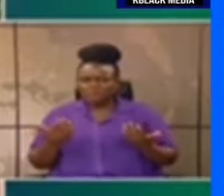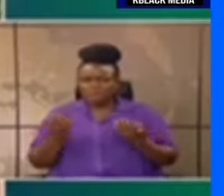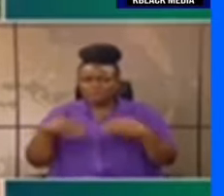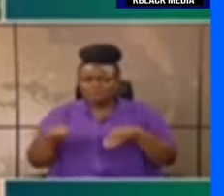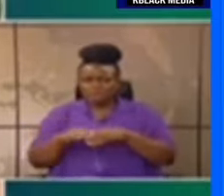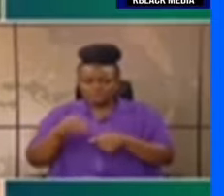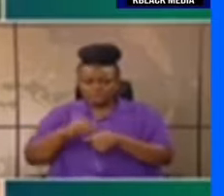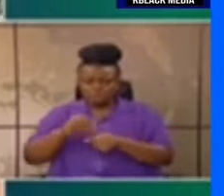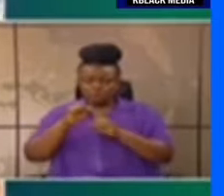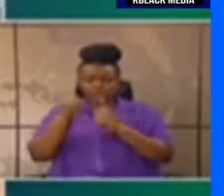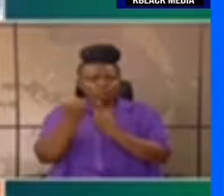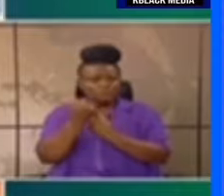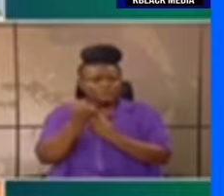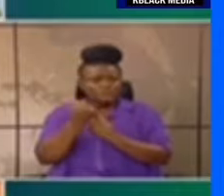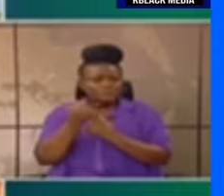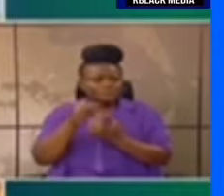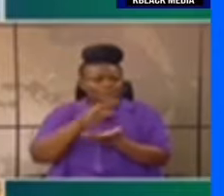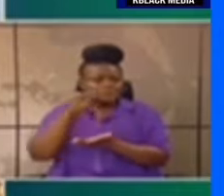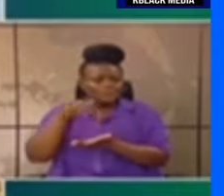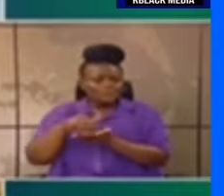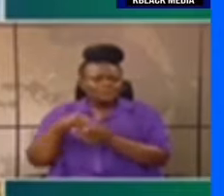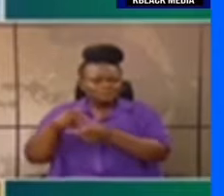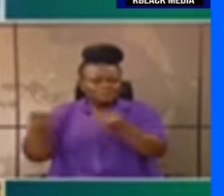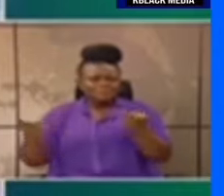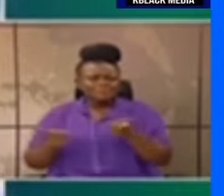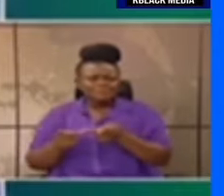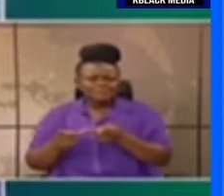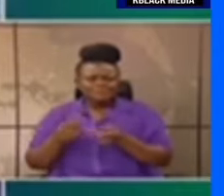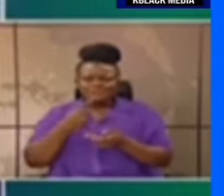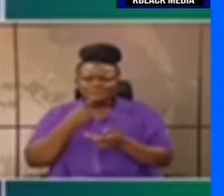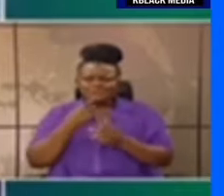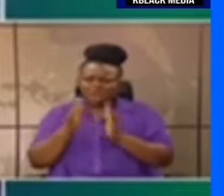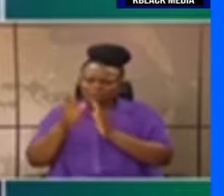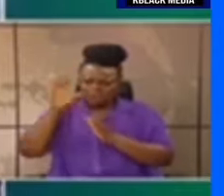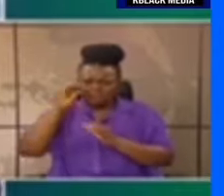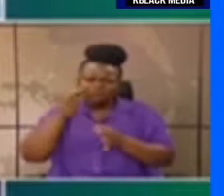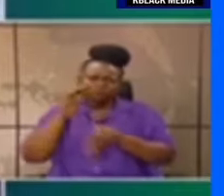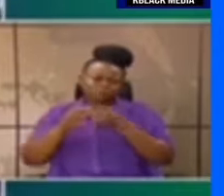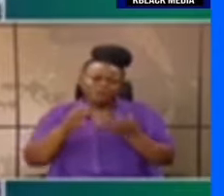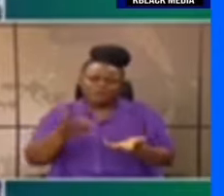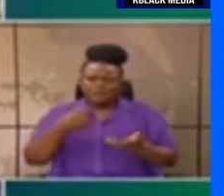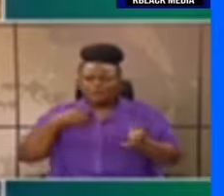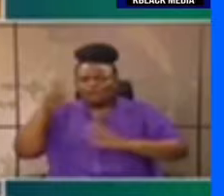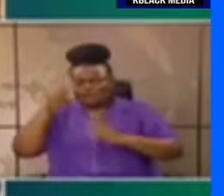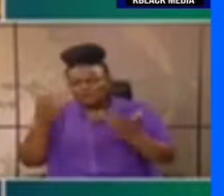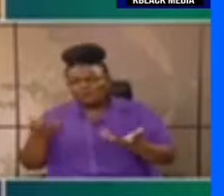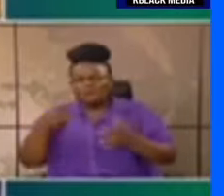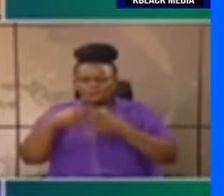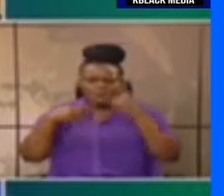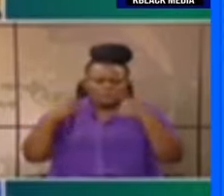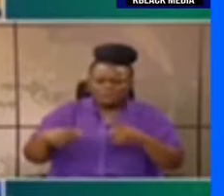center ho or what social center for the point in time o ka say nemo in fact no expressive concern e jono kwa die dey nini nya encounter